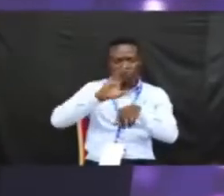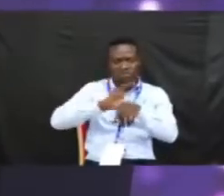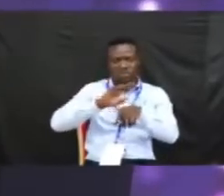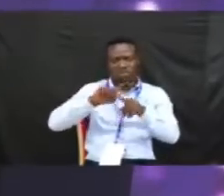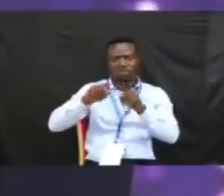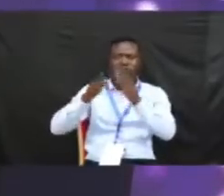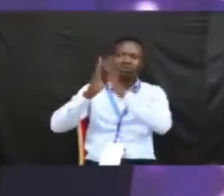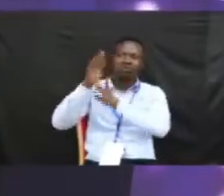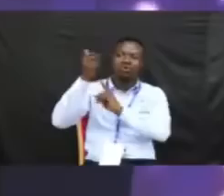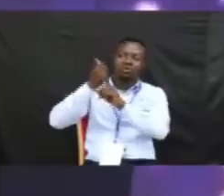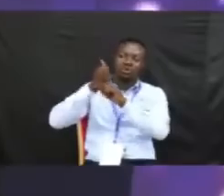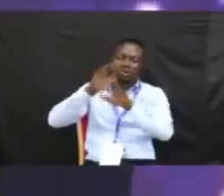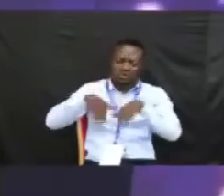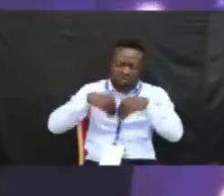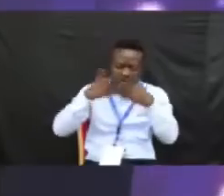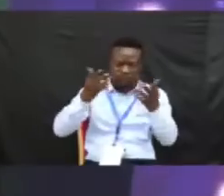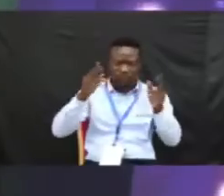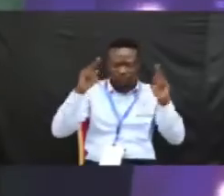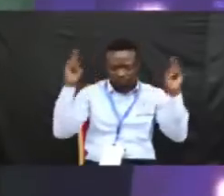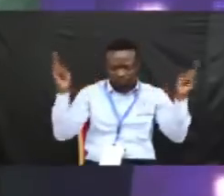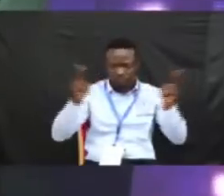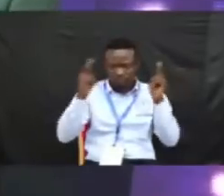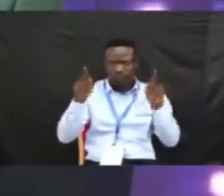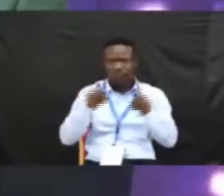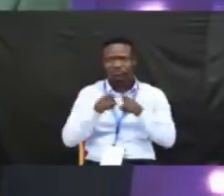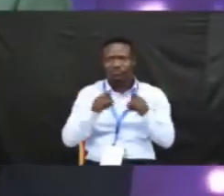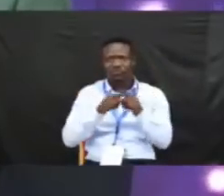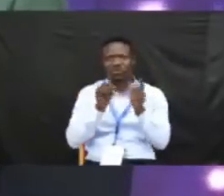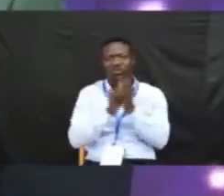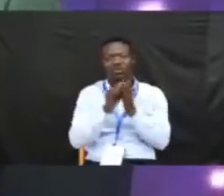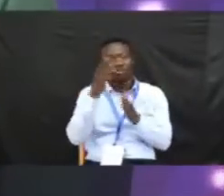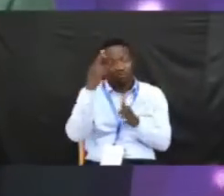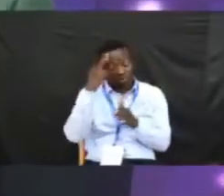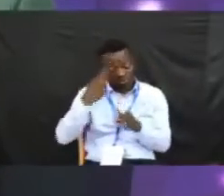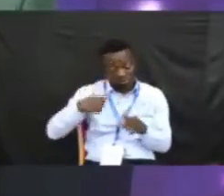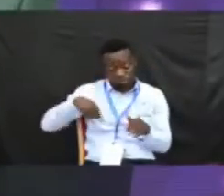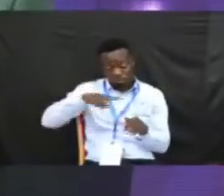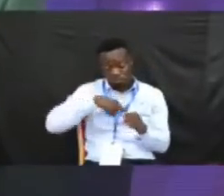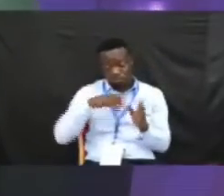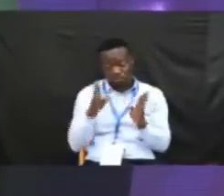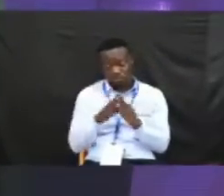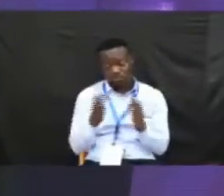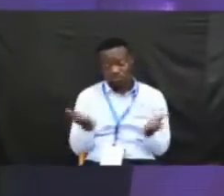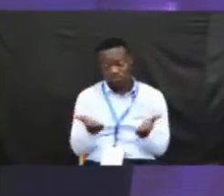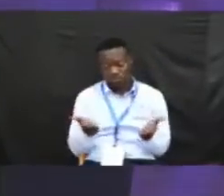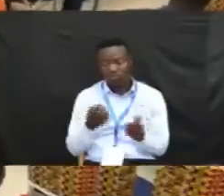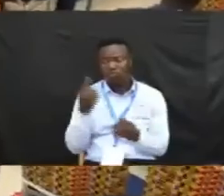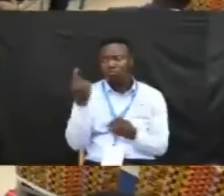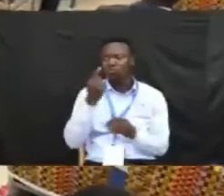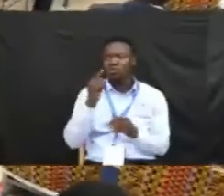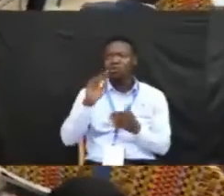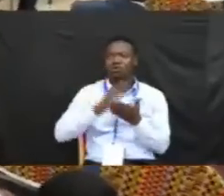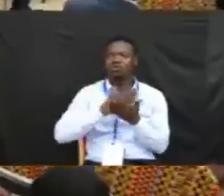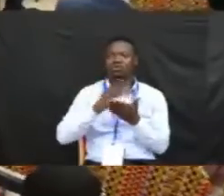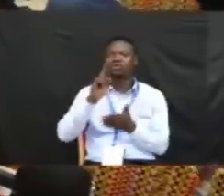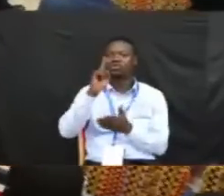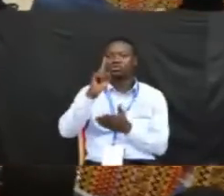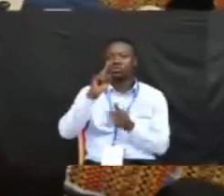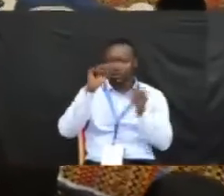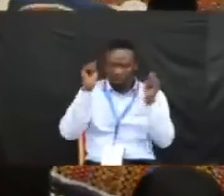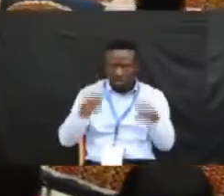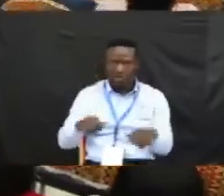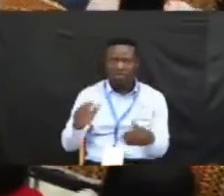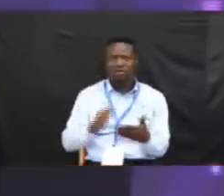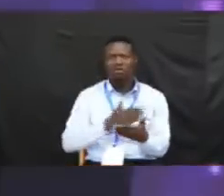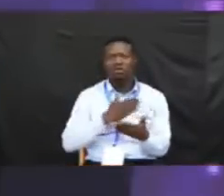God granted us victory. And that is the reason why as we gather here only one song we can